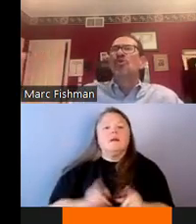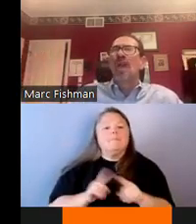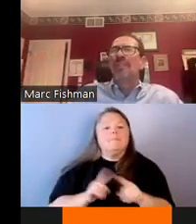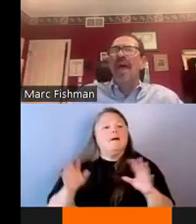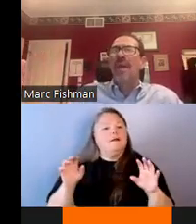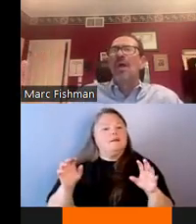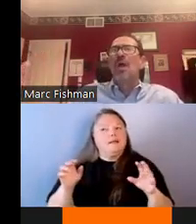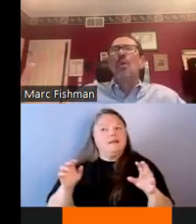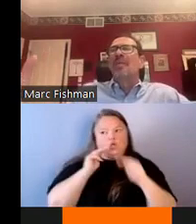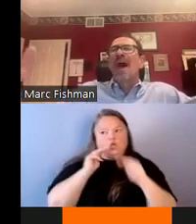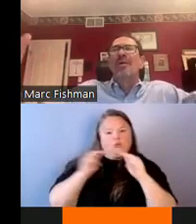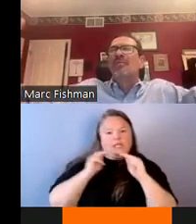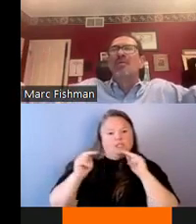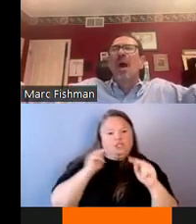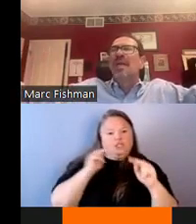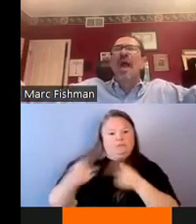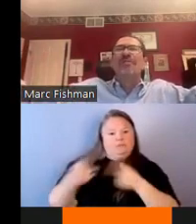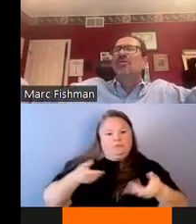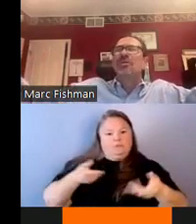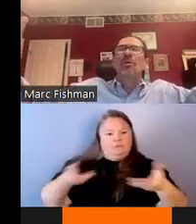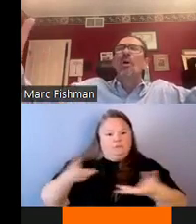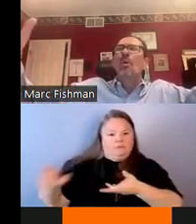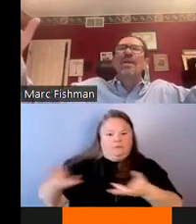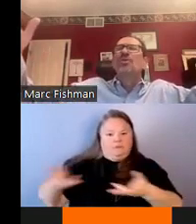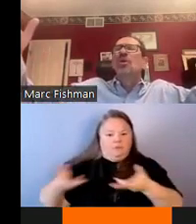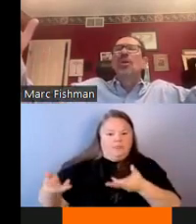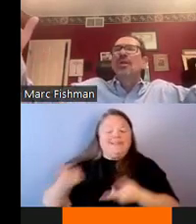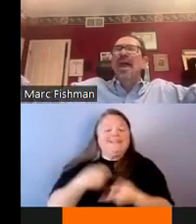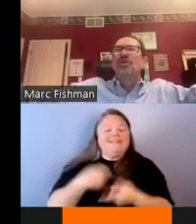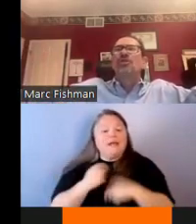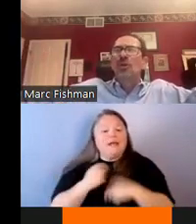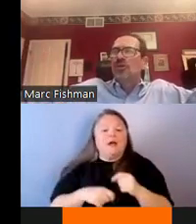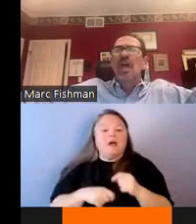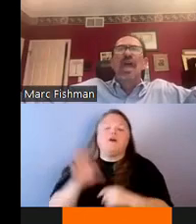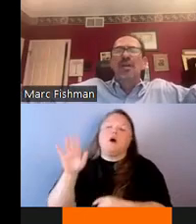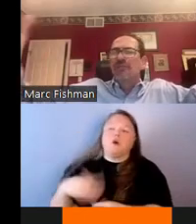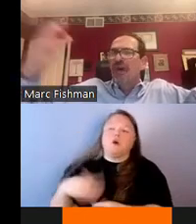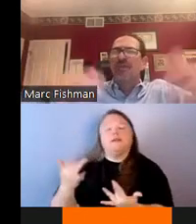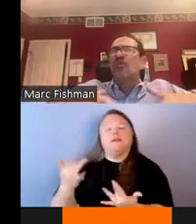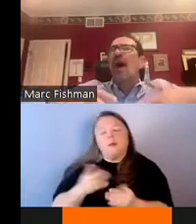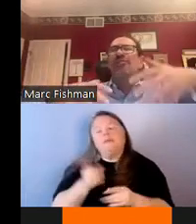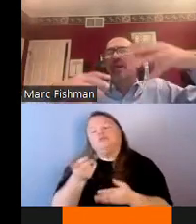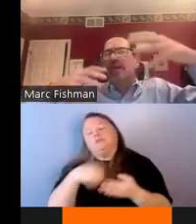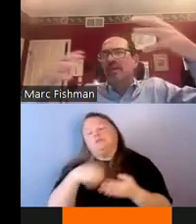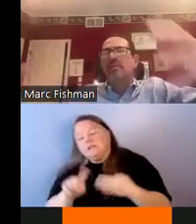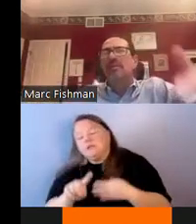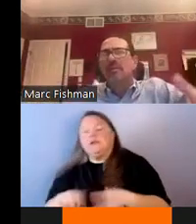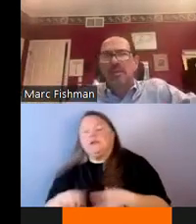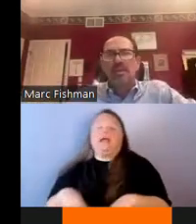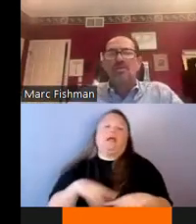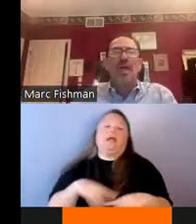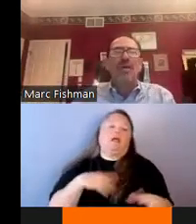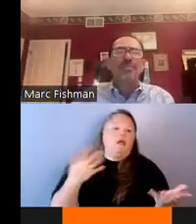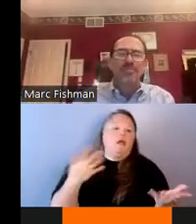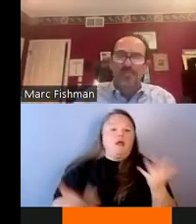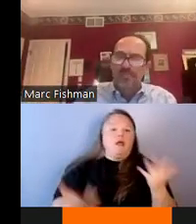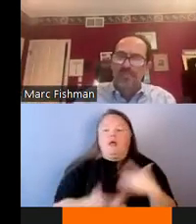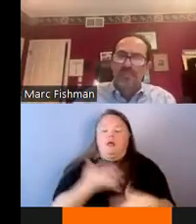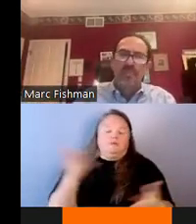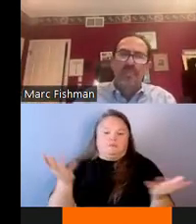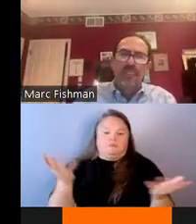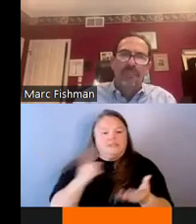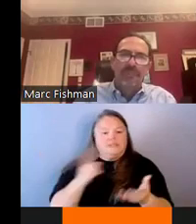able to negotiate that without everybody having to wait till next Thursday and fight traffic and et